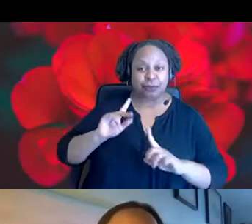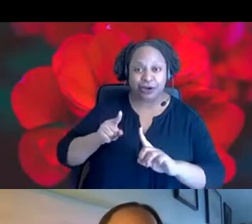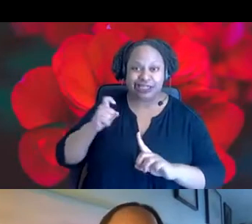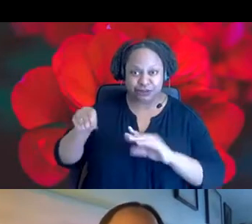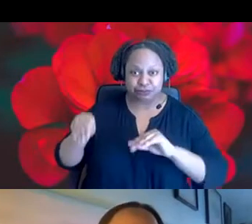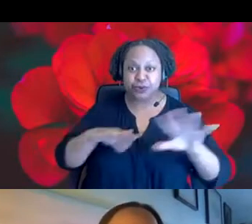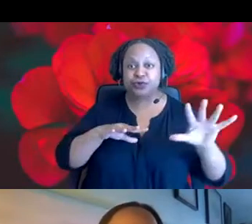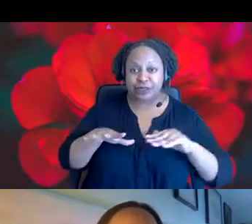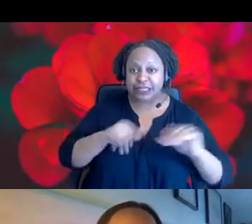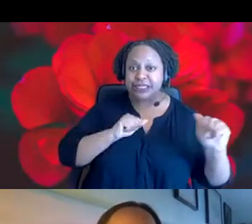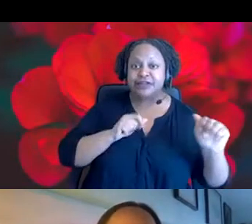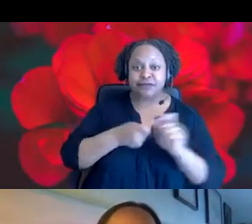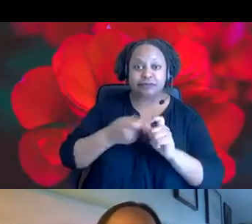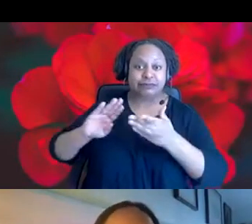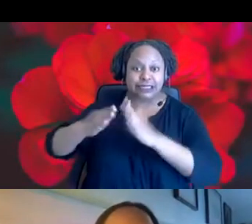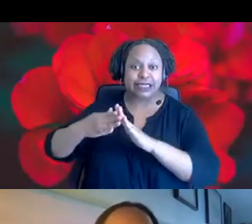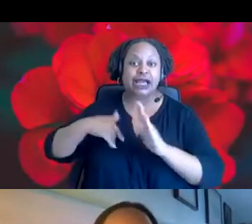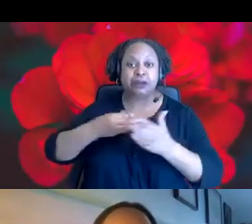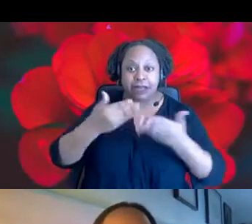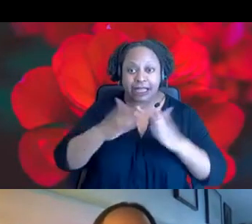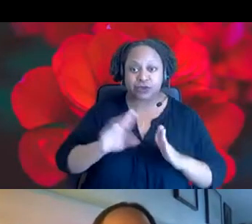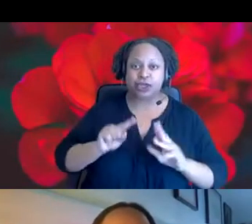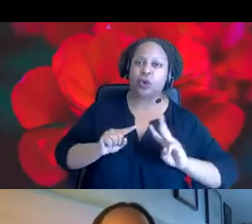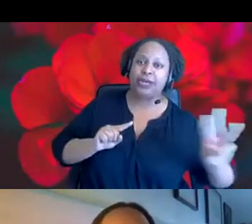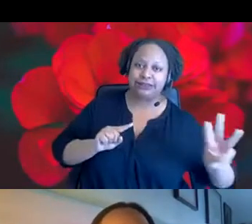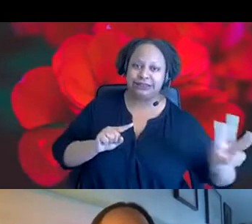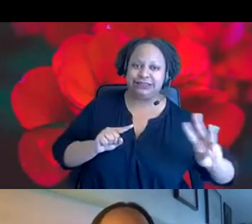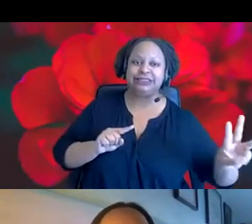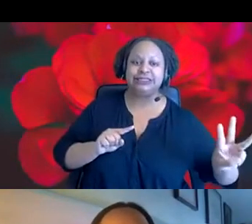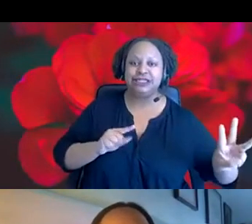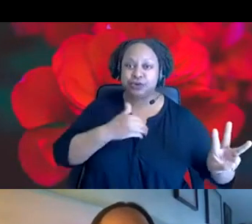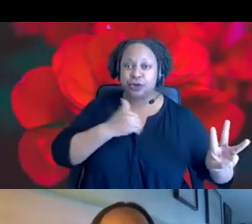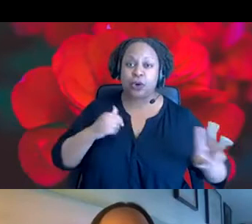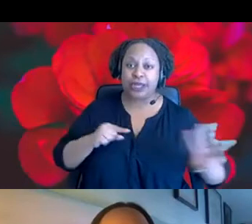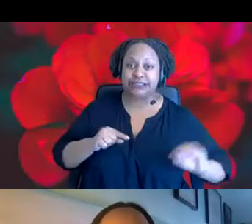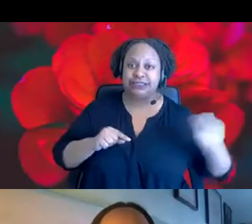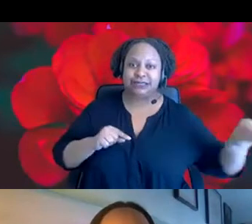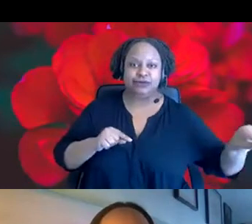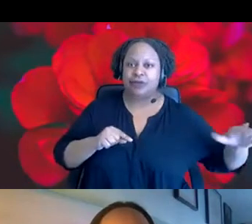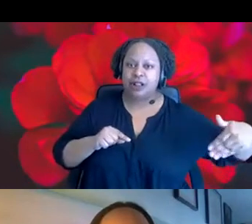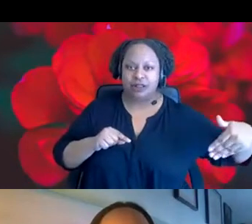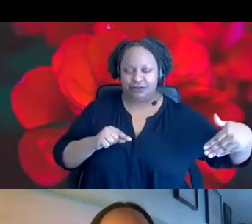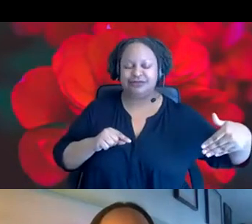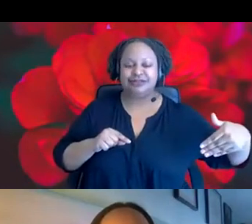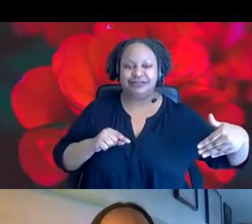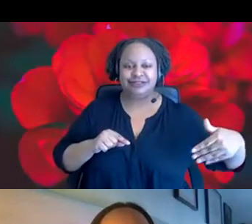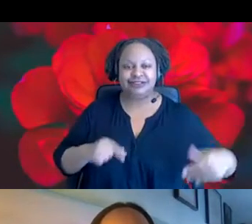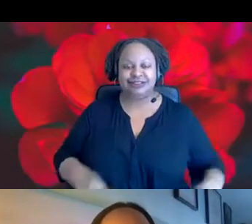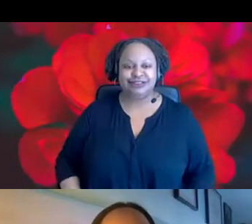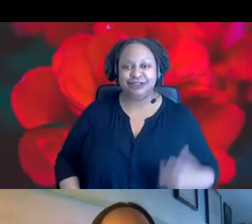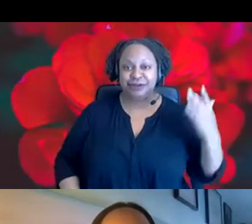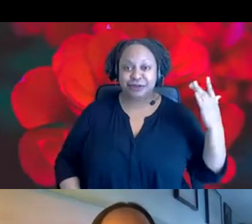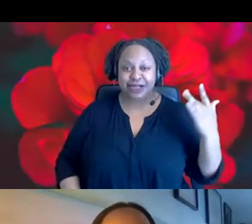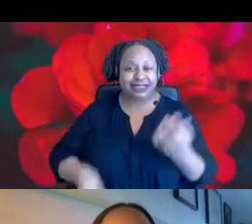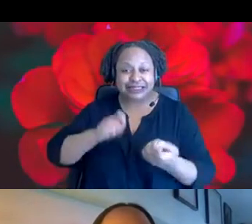I, as an artist, I bought a house in the west of Toronto, which we haven't moved into yet. But, you know, because of these